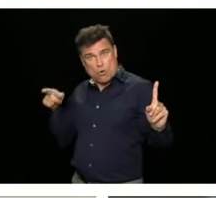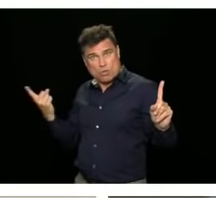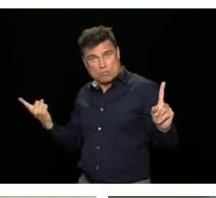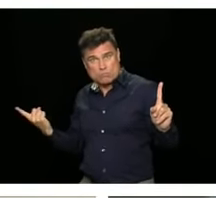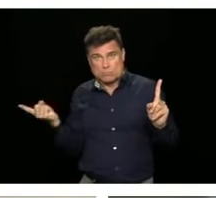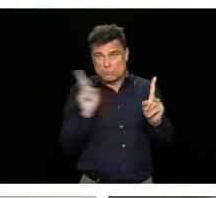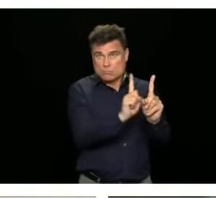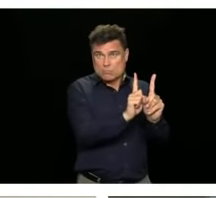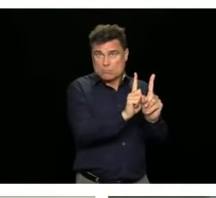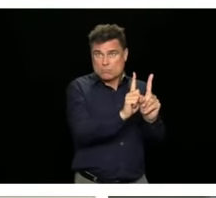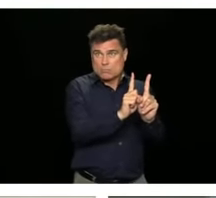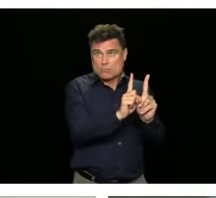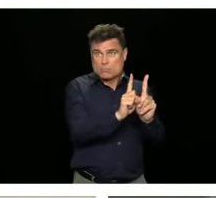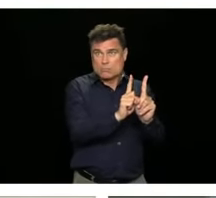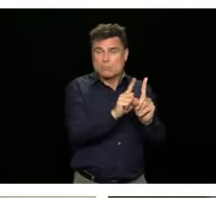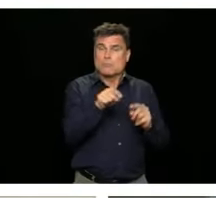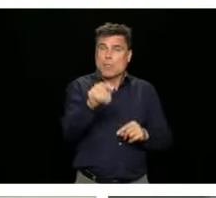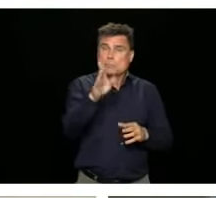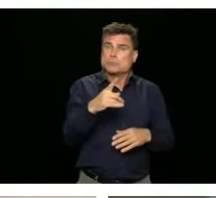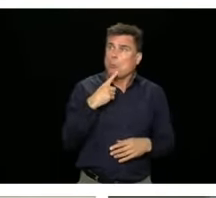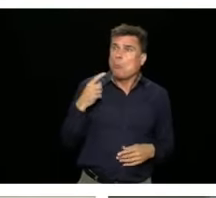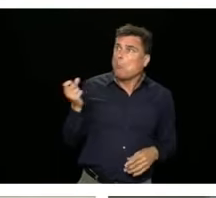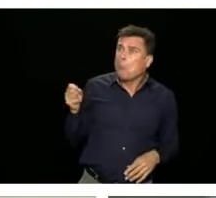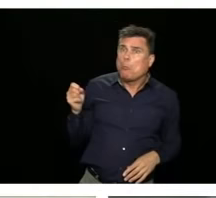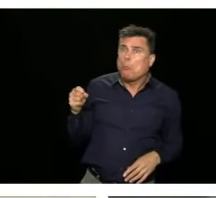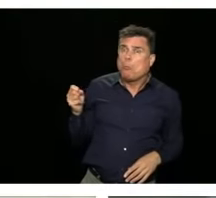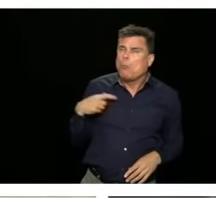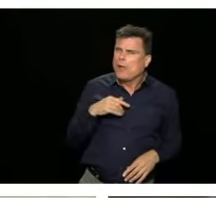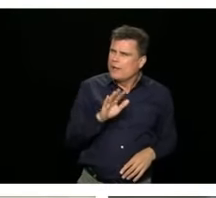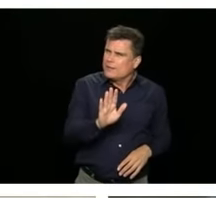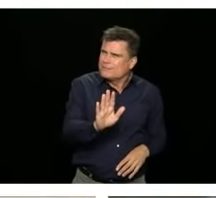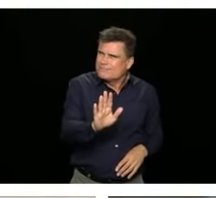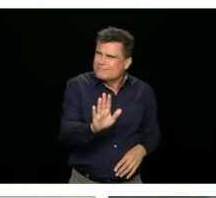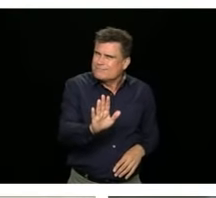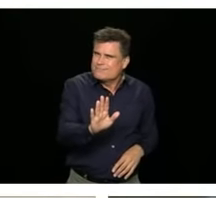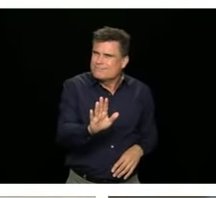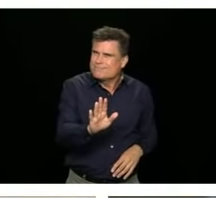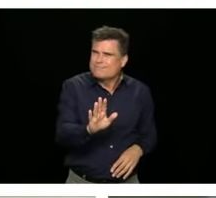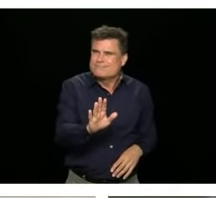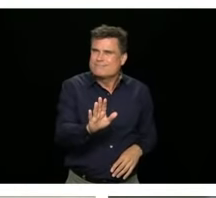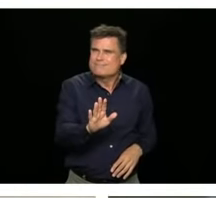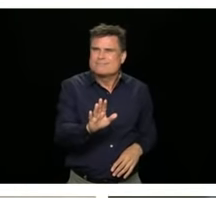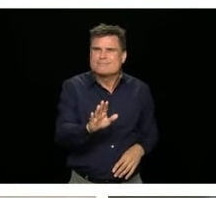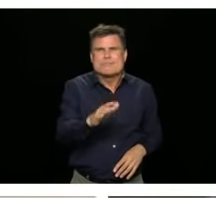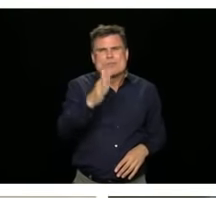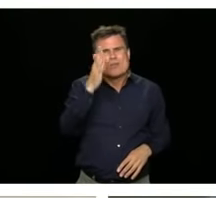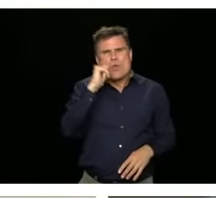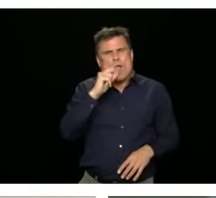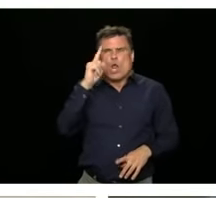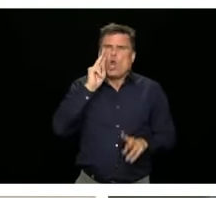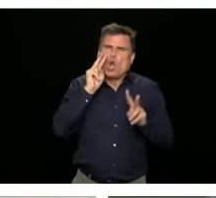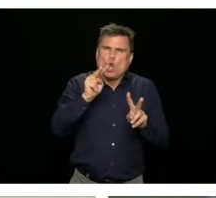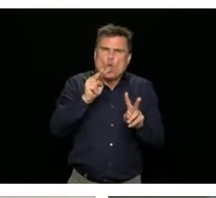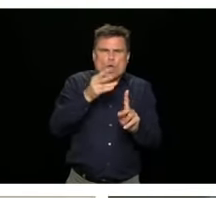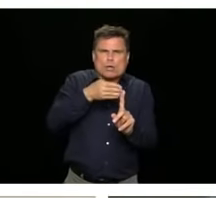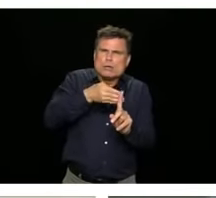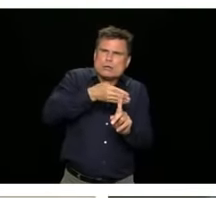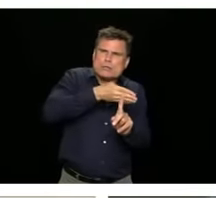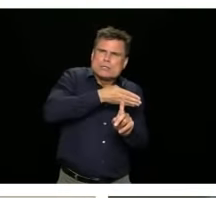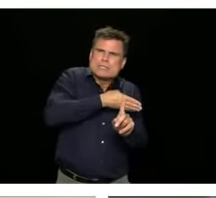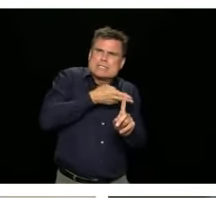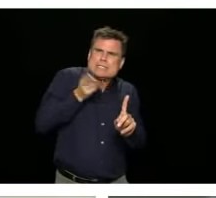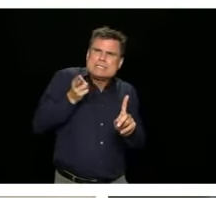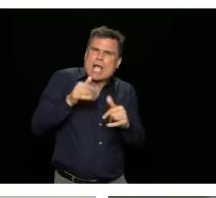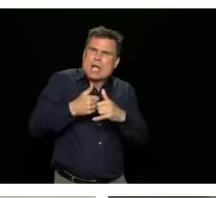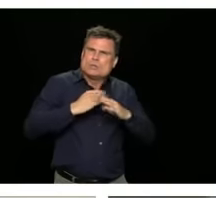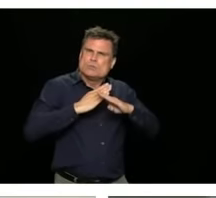more preventative services. Let's not criminalize. Let's address these core issues that we have in our society. And I was